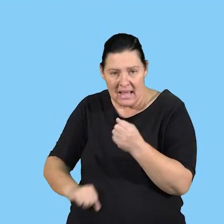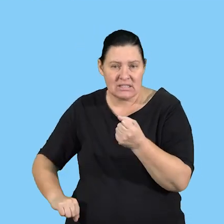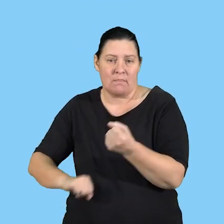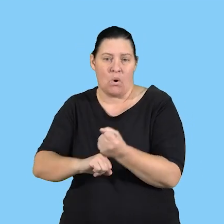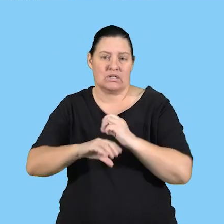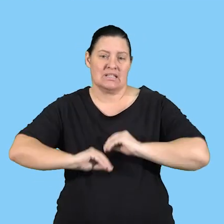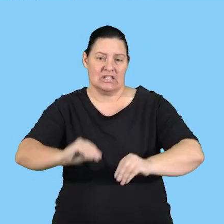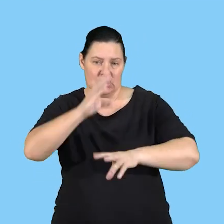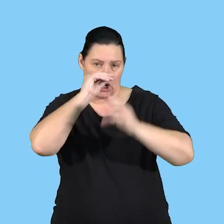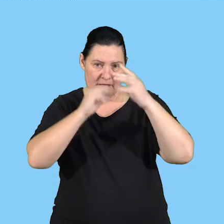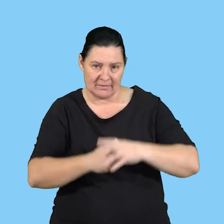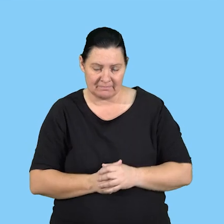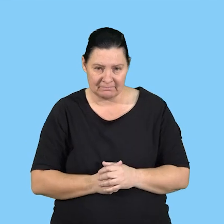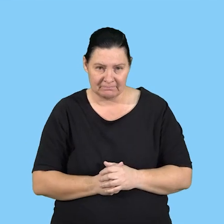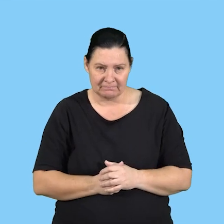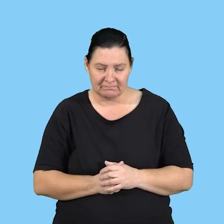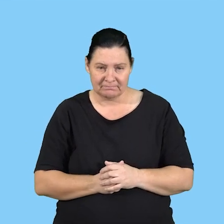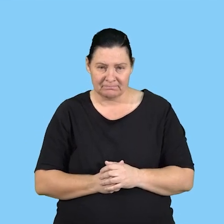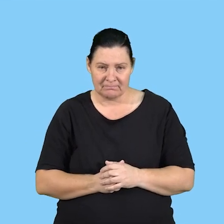support teaching and learning.